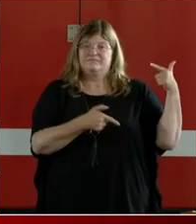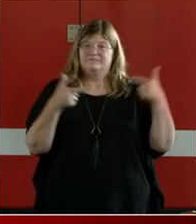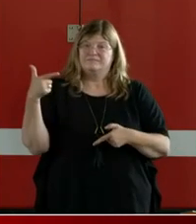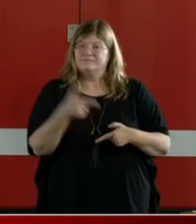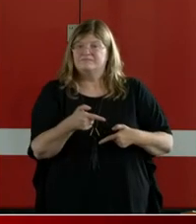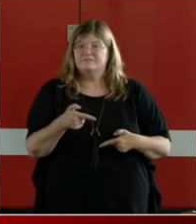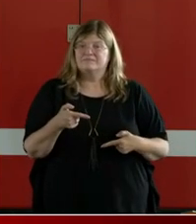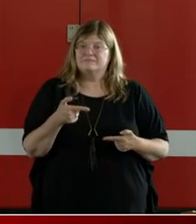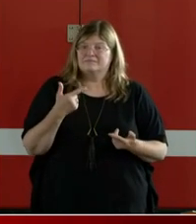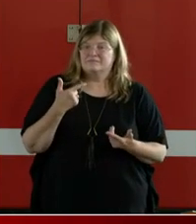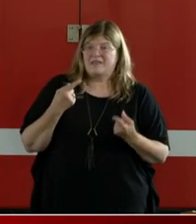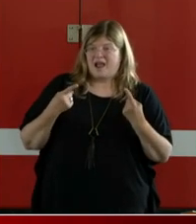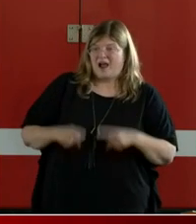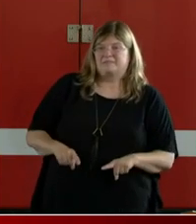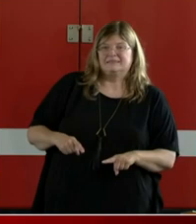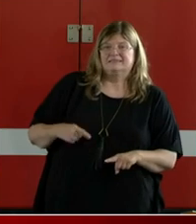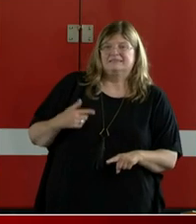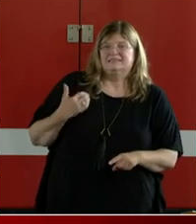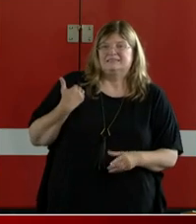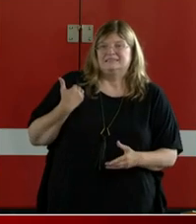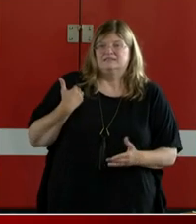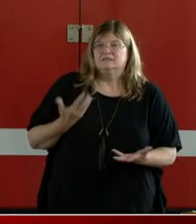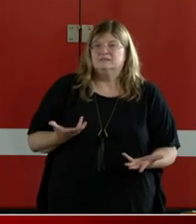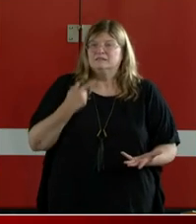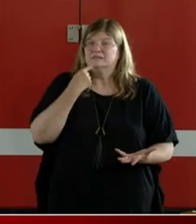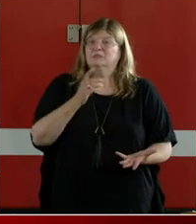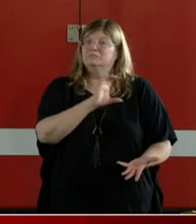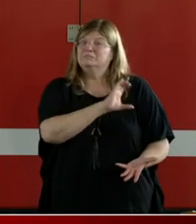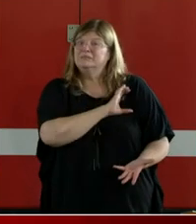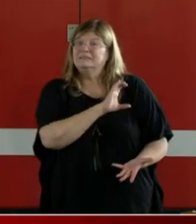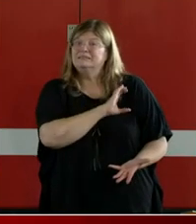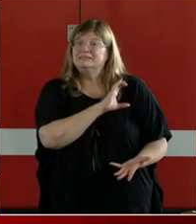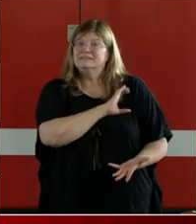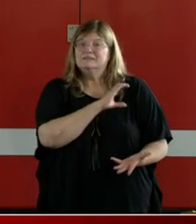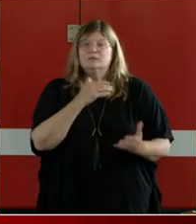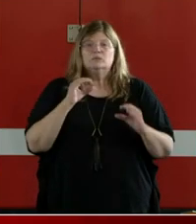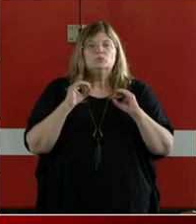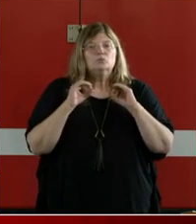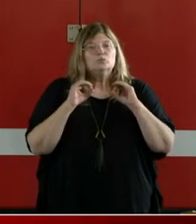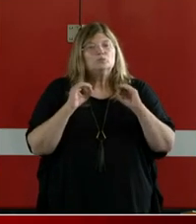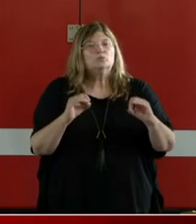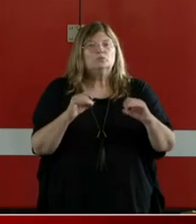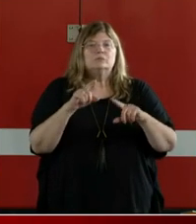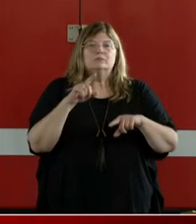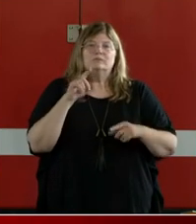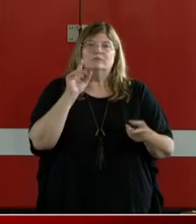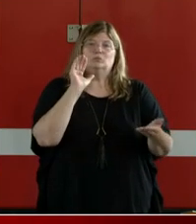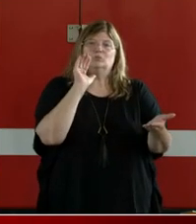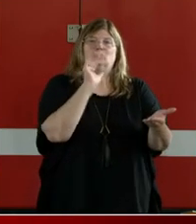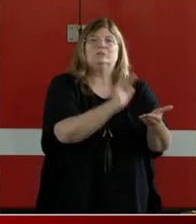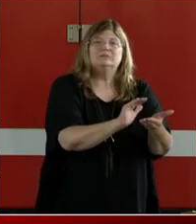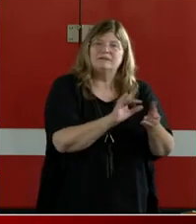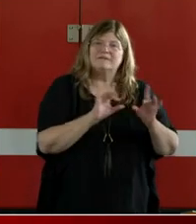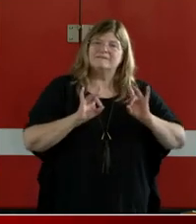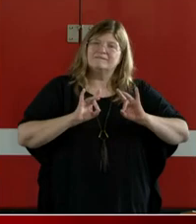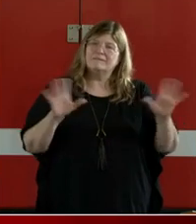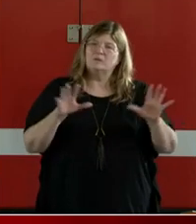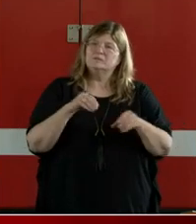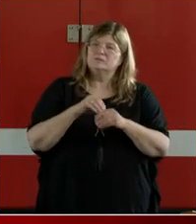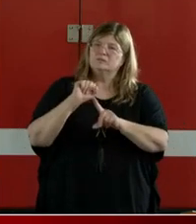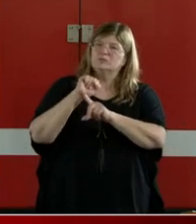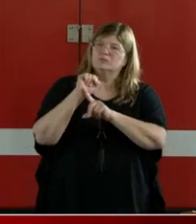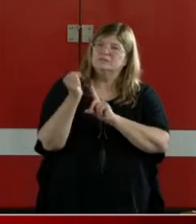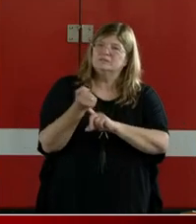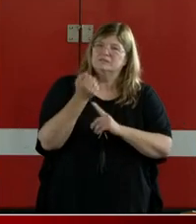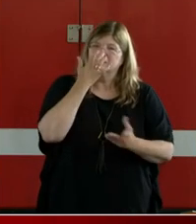to the ACLU, where they say the officer made no attempt to de-escalate, that there was no warning or directive to drop the weapon, and also